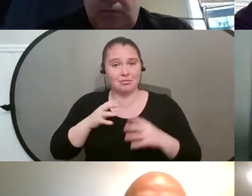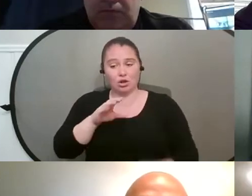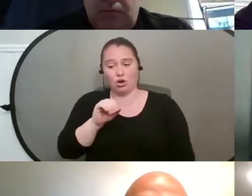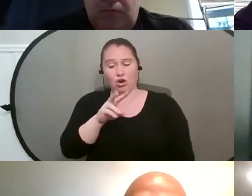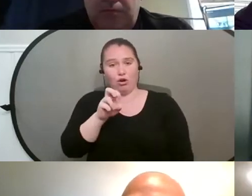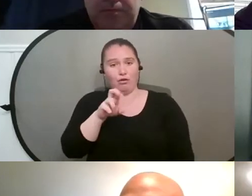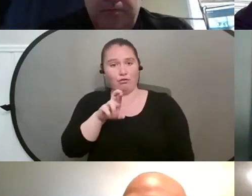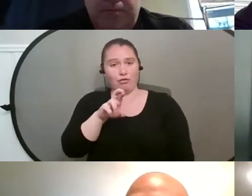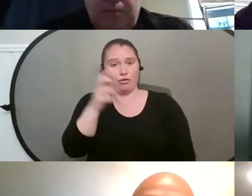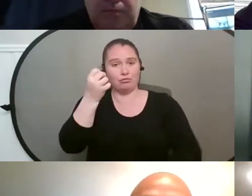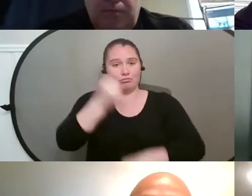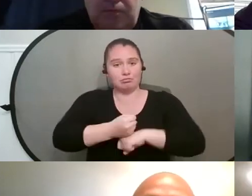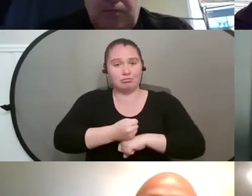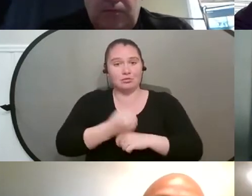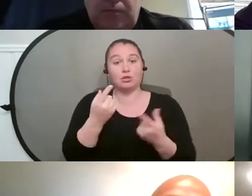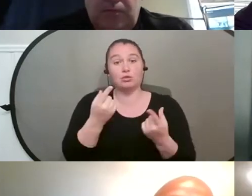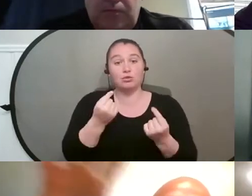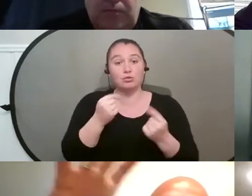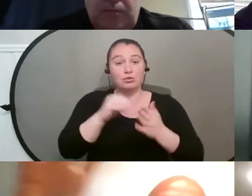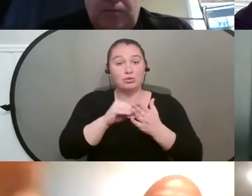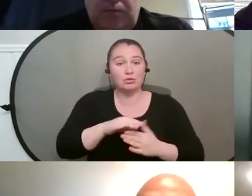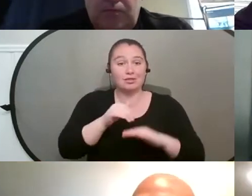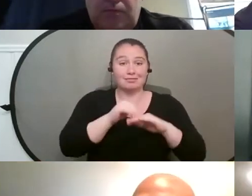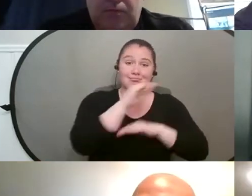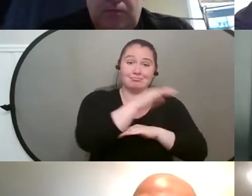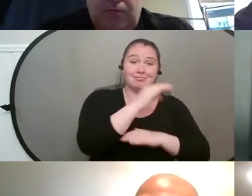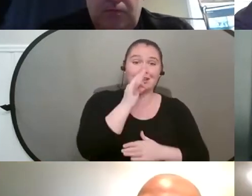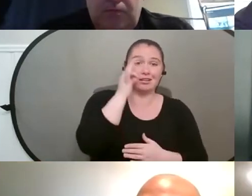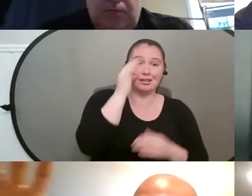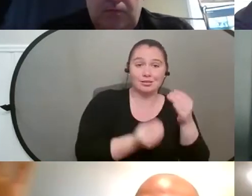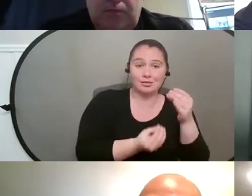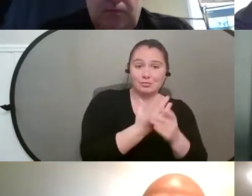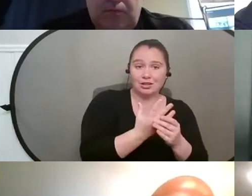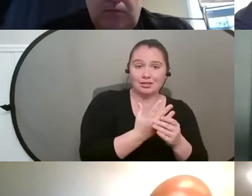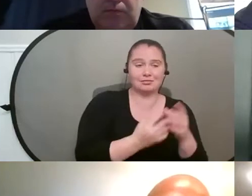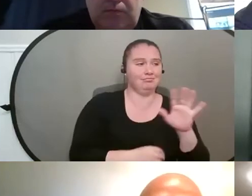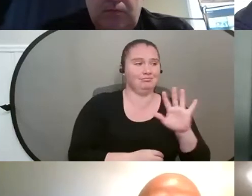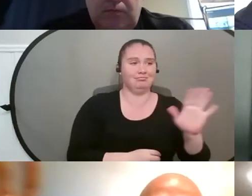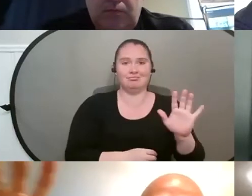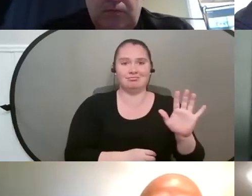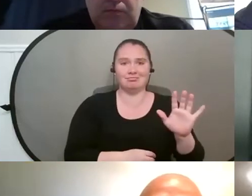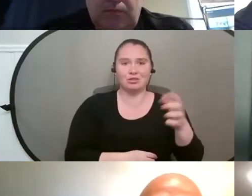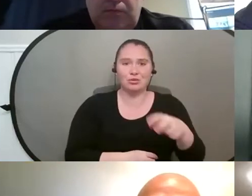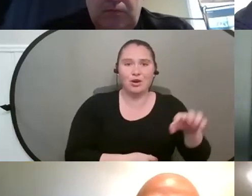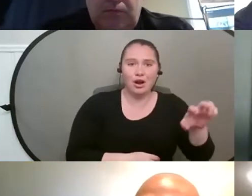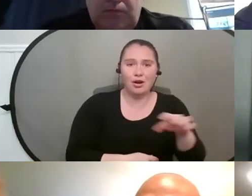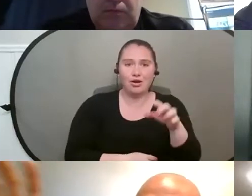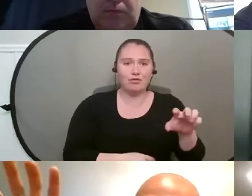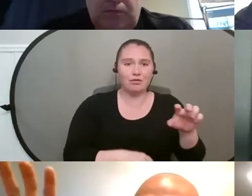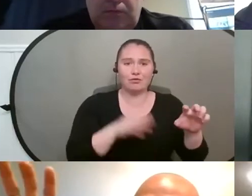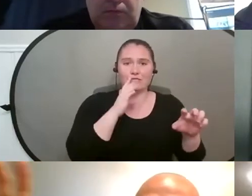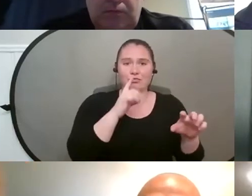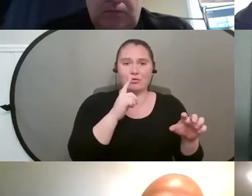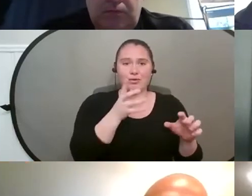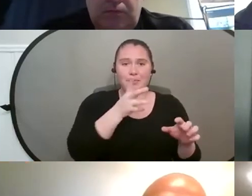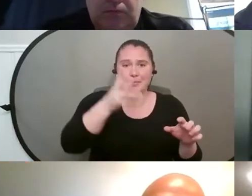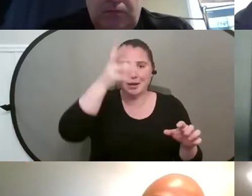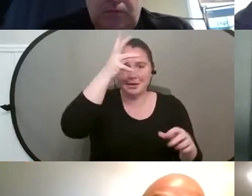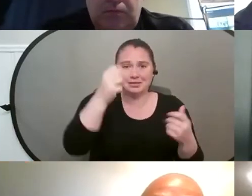send all the kids to Carver over to Indian Springs, is because the travel for the parents and things like that, and